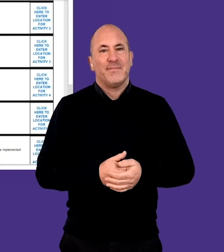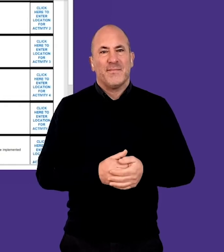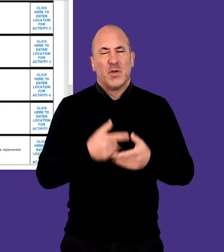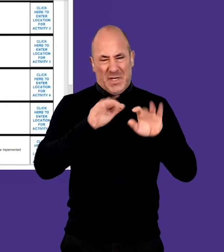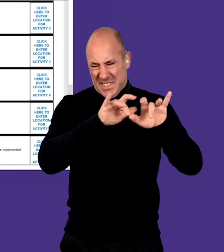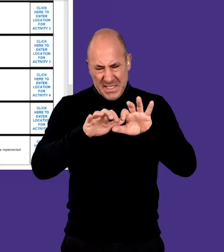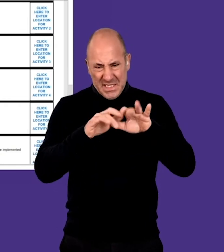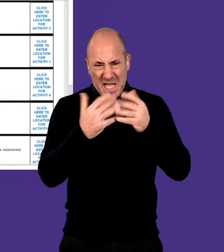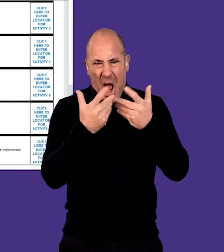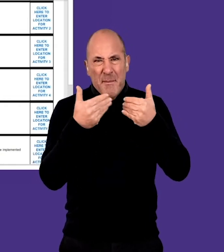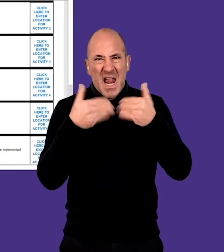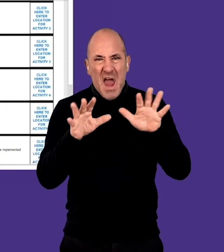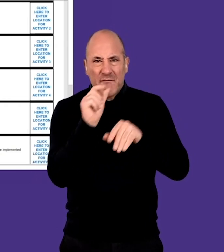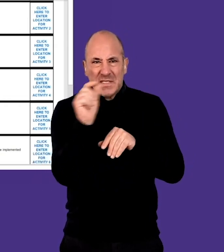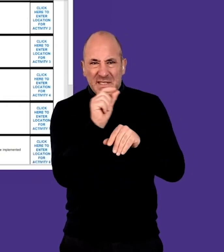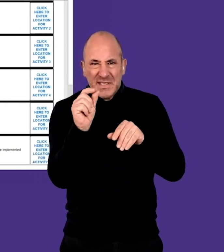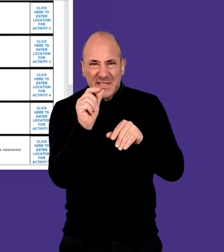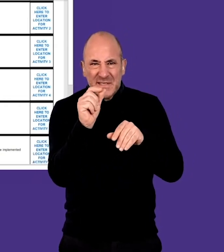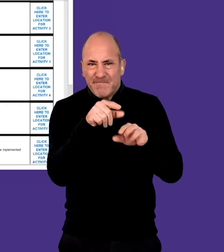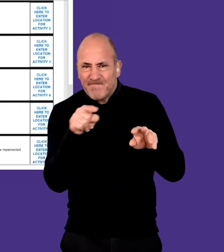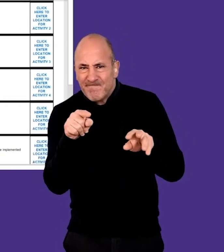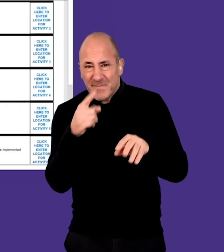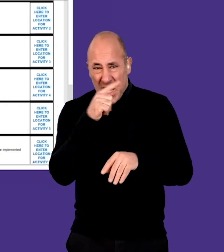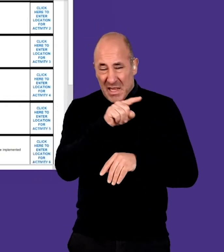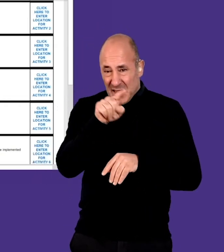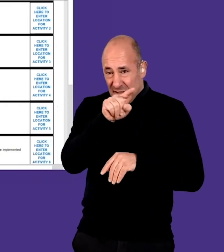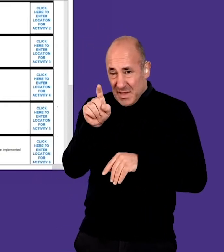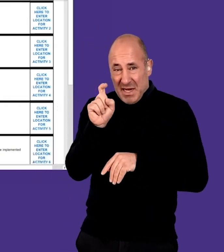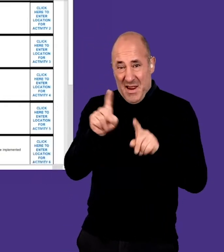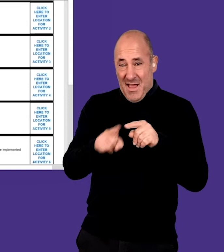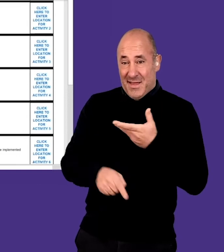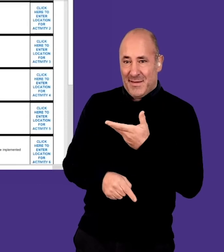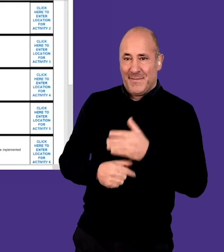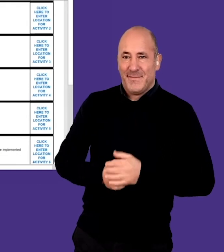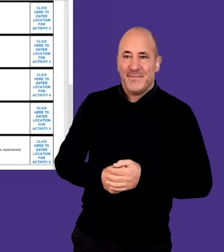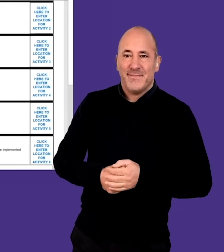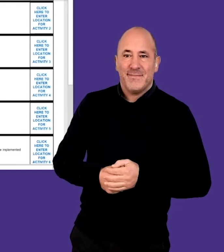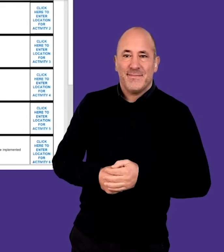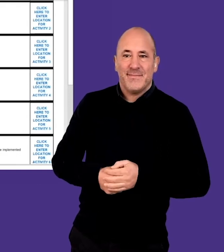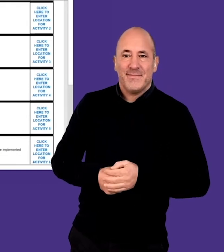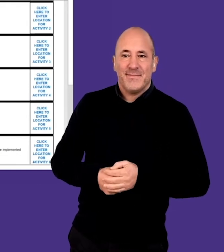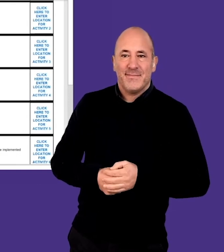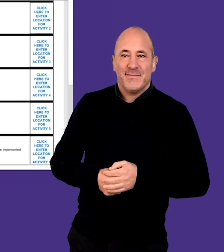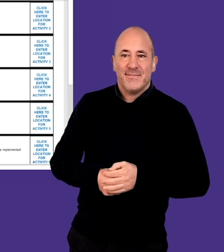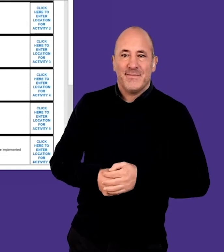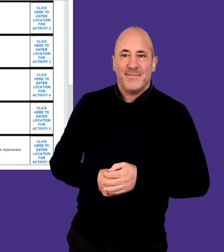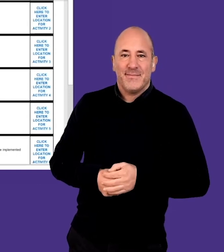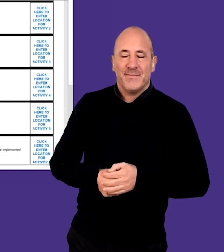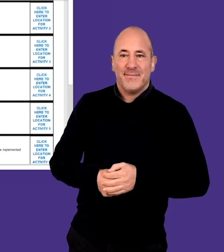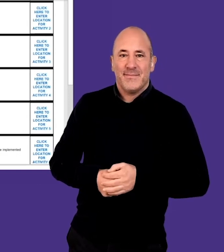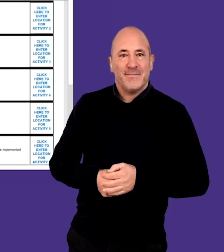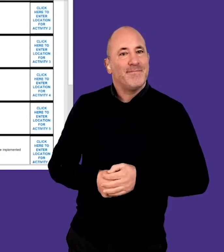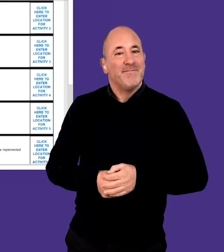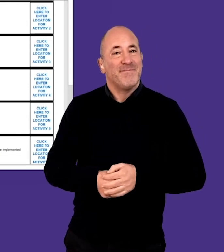possible. To view the character count you have remaining, select or move to another cell like this.